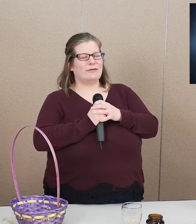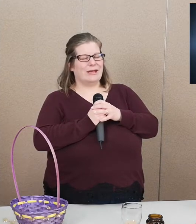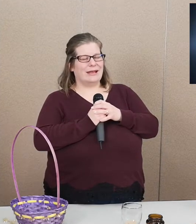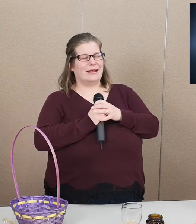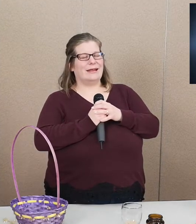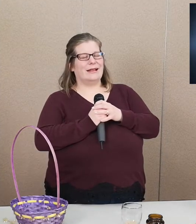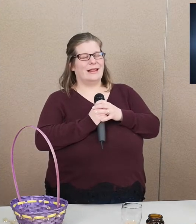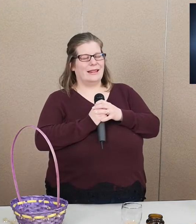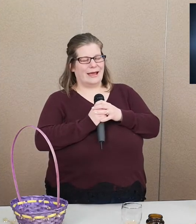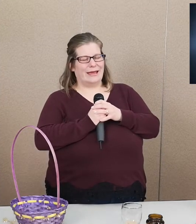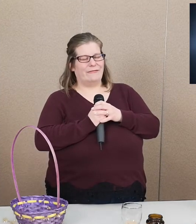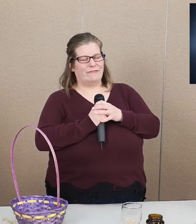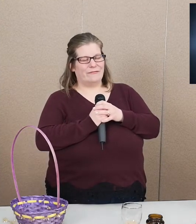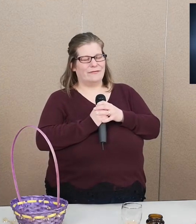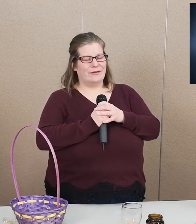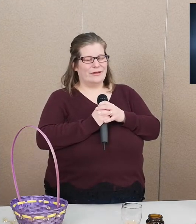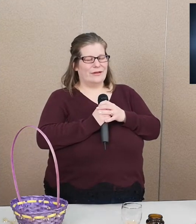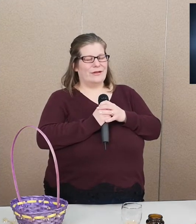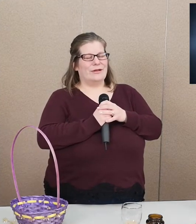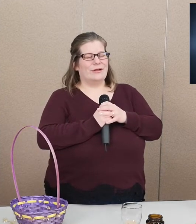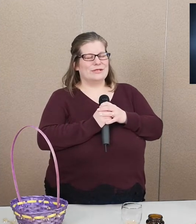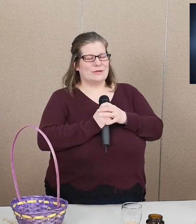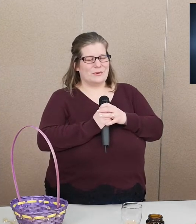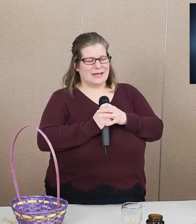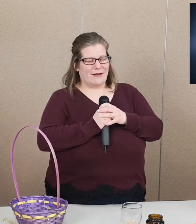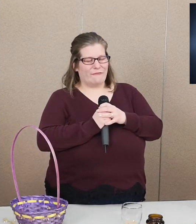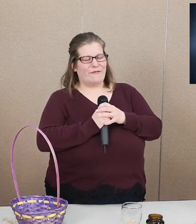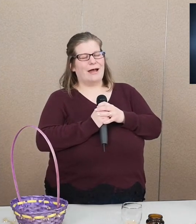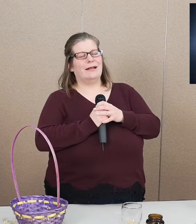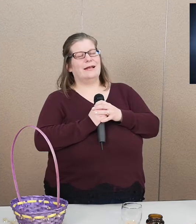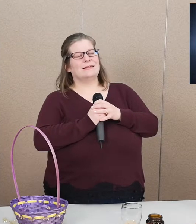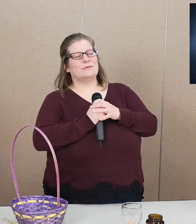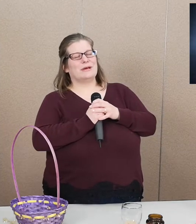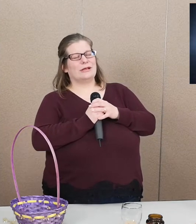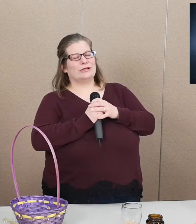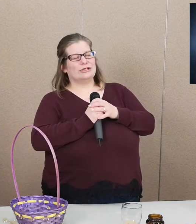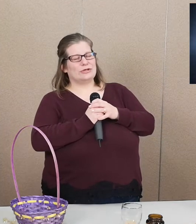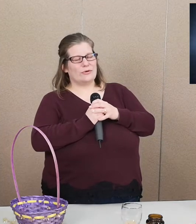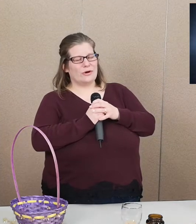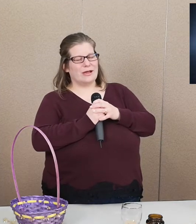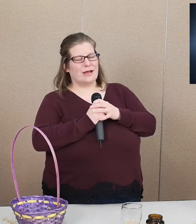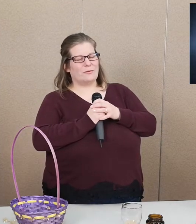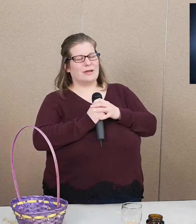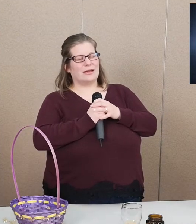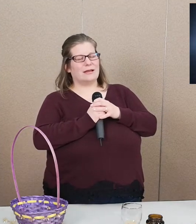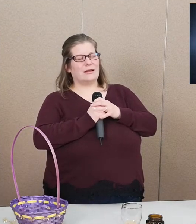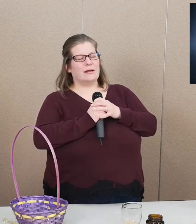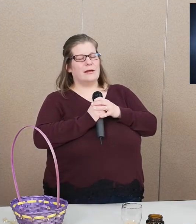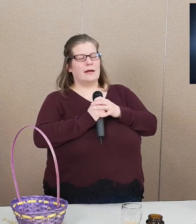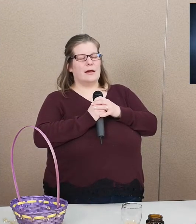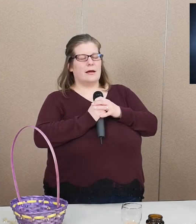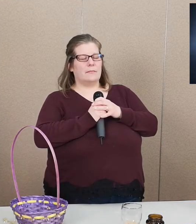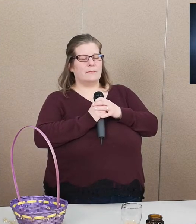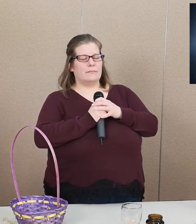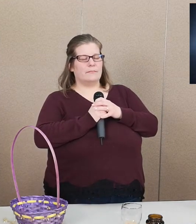you have created life so that we can have fun and so that we can enjoy and